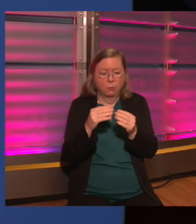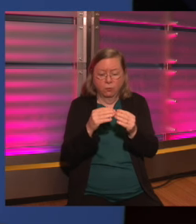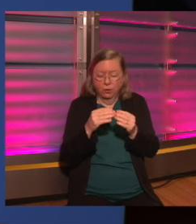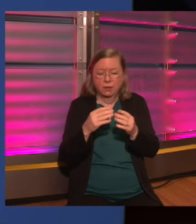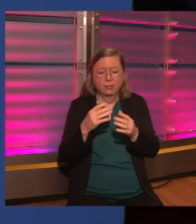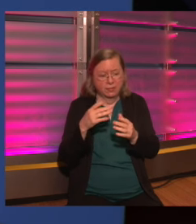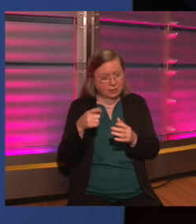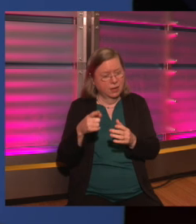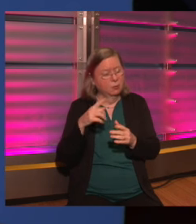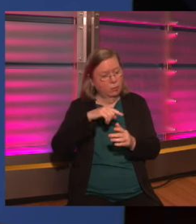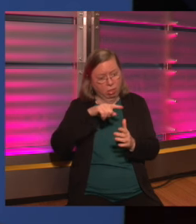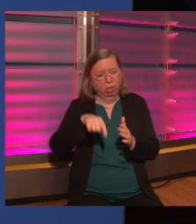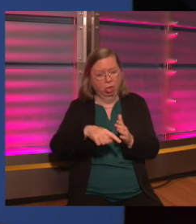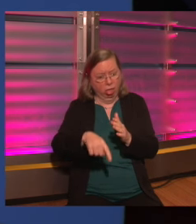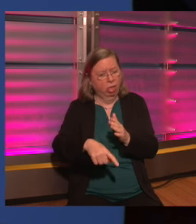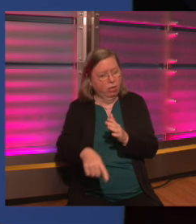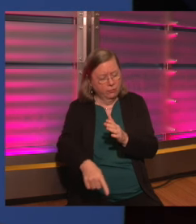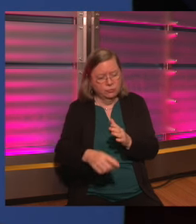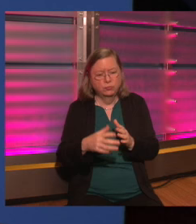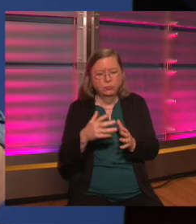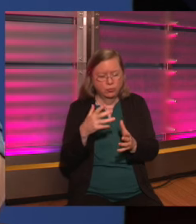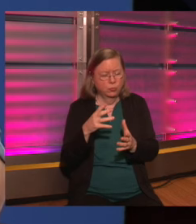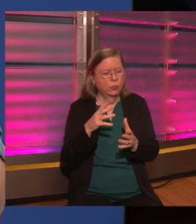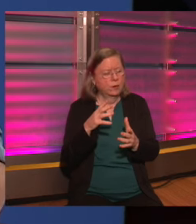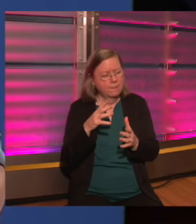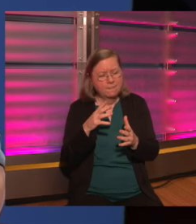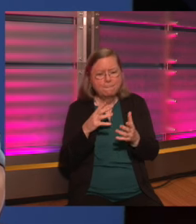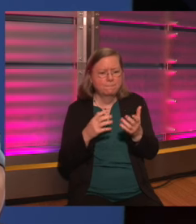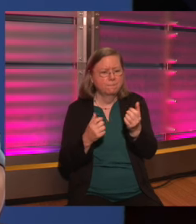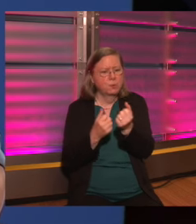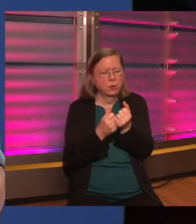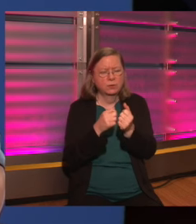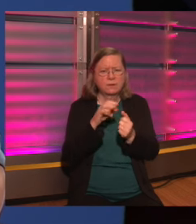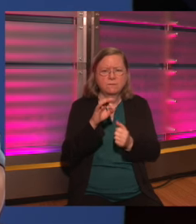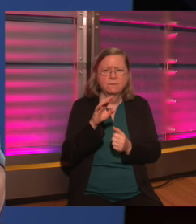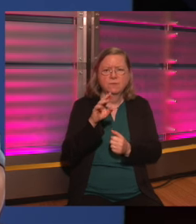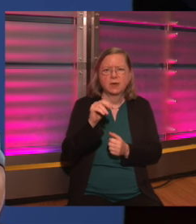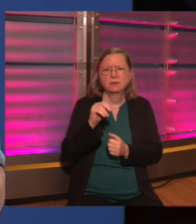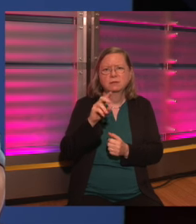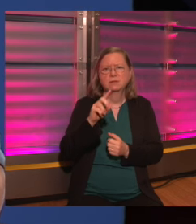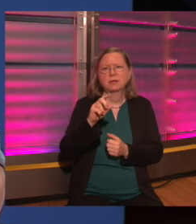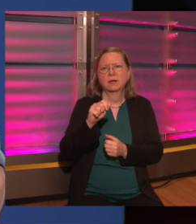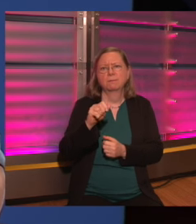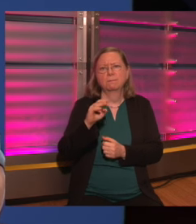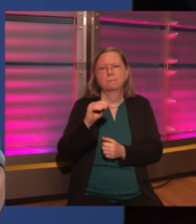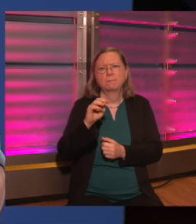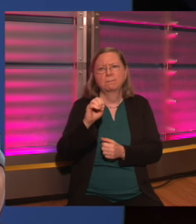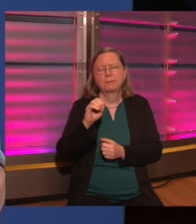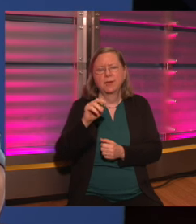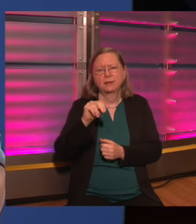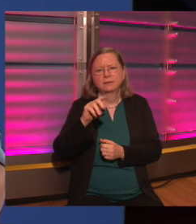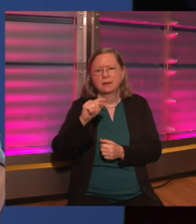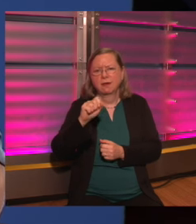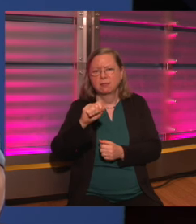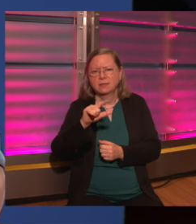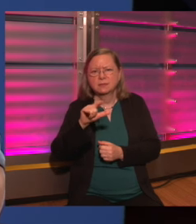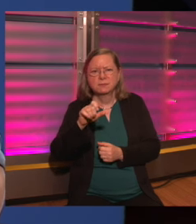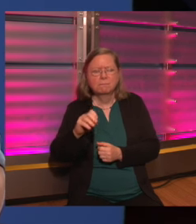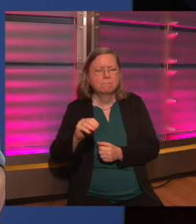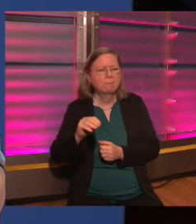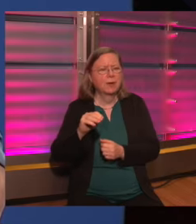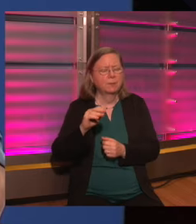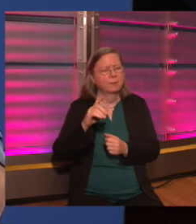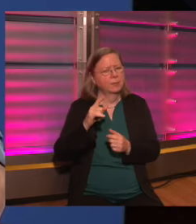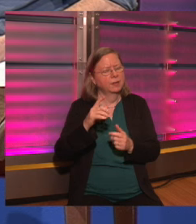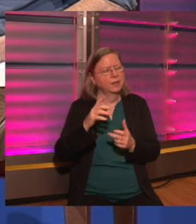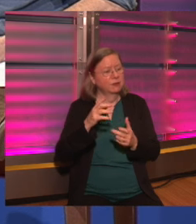that ignorance. But if we can still, there's still this chance to keep, to kind of keep that population afloat.